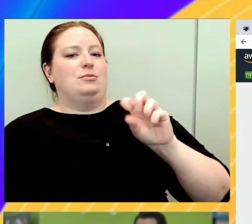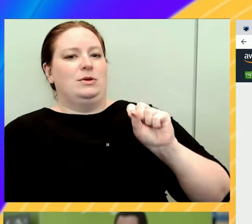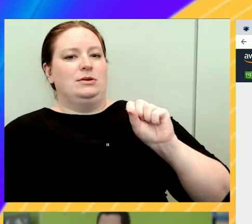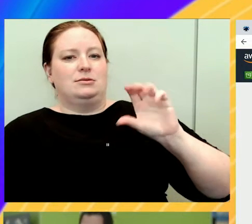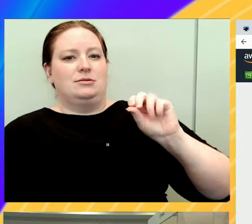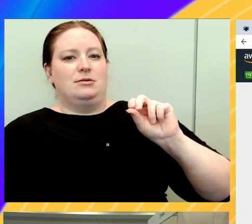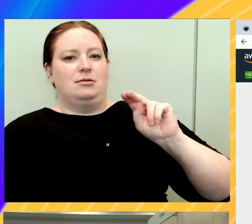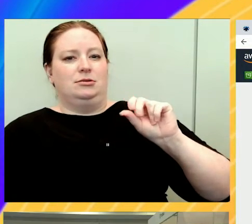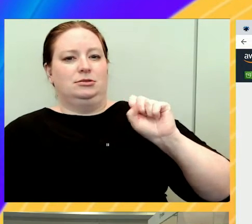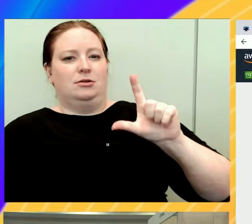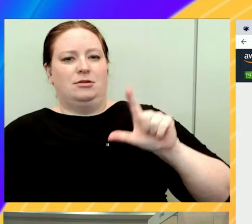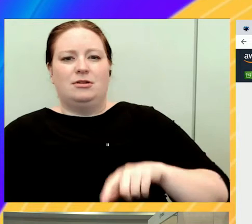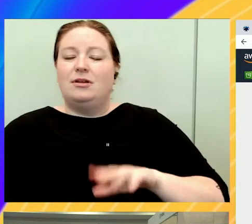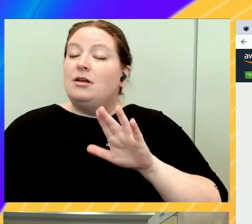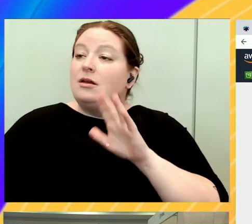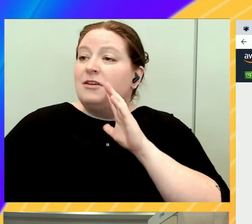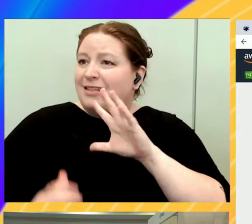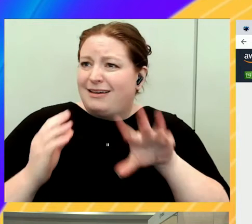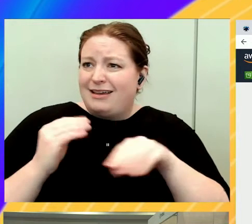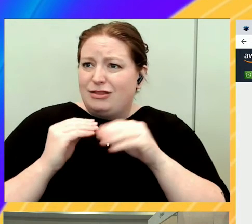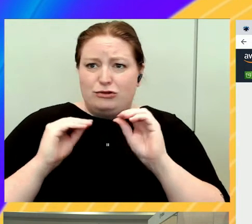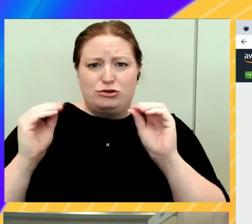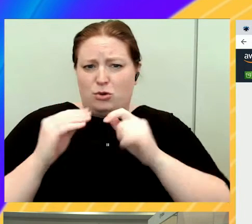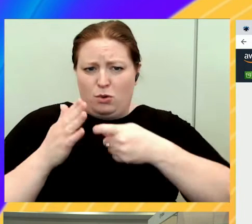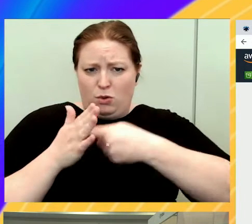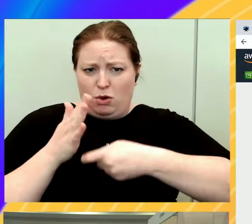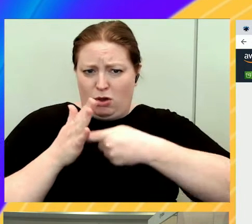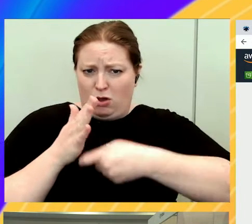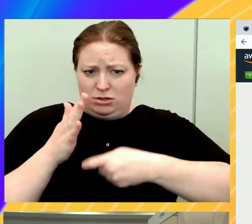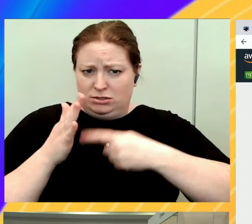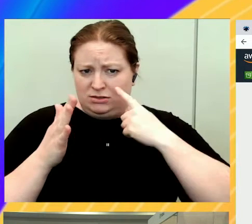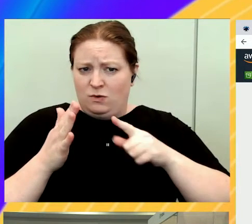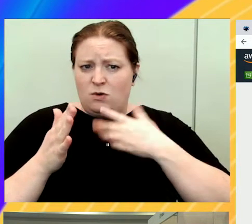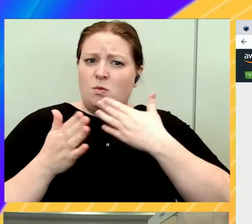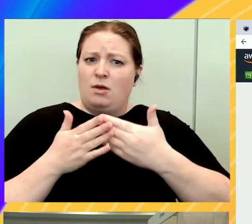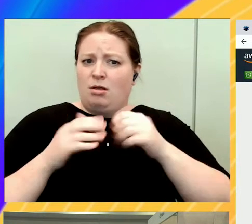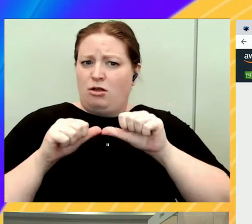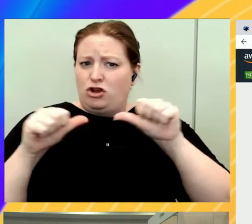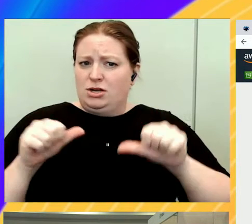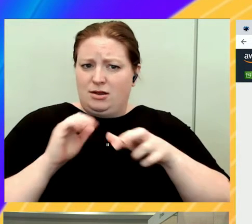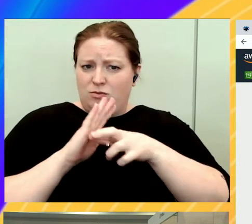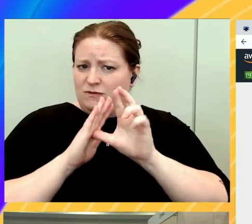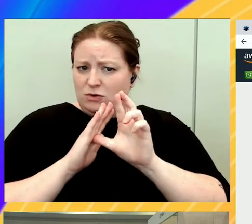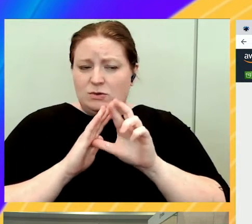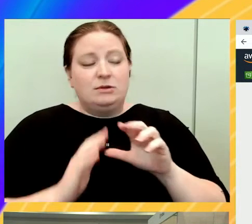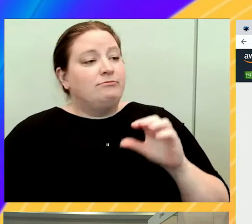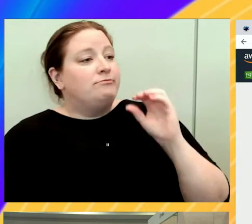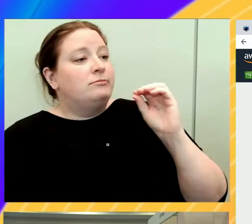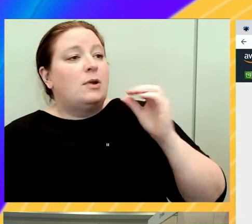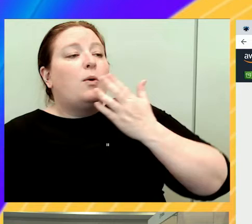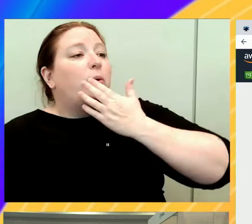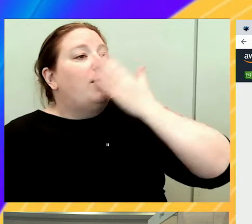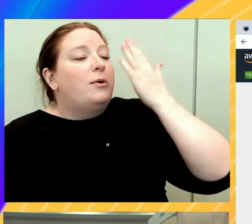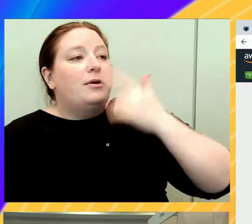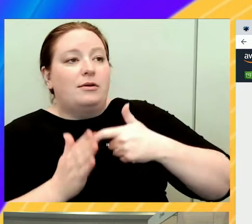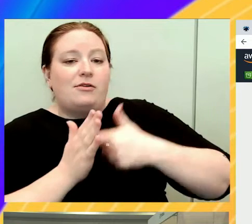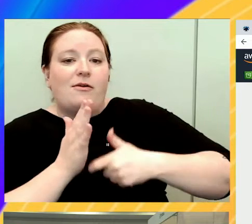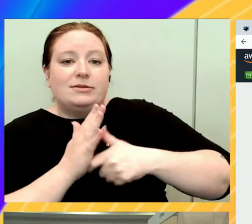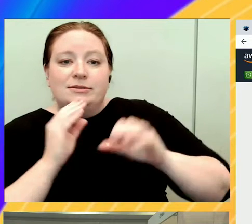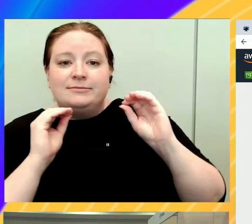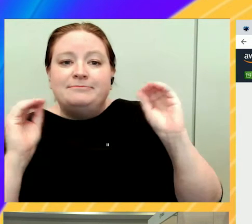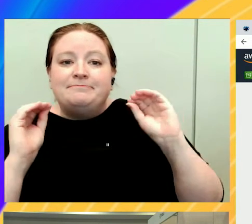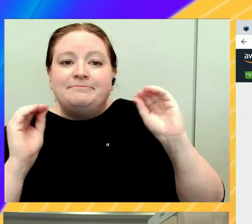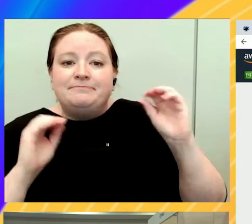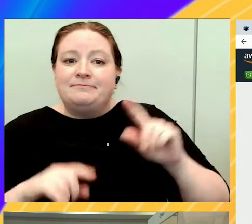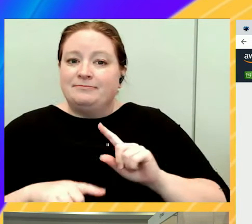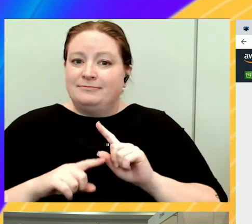is no cost to do a well-architected review. There's no cost to use the well-architected tool. Zero cost. But there's additionally